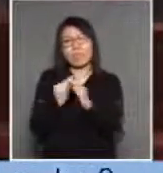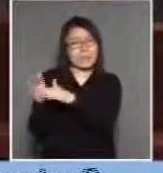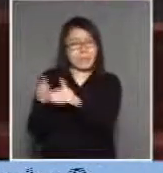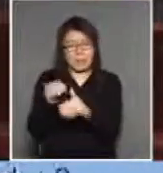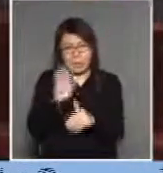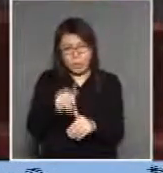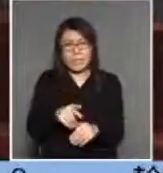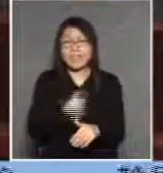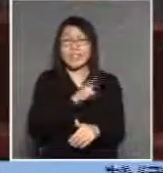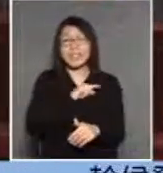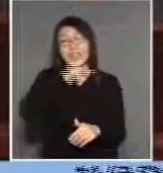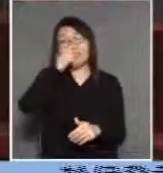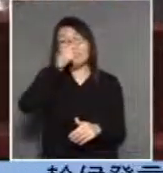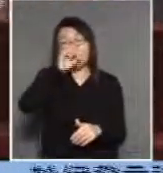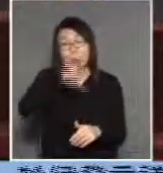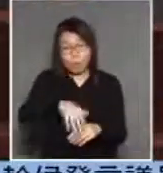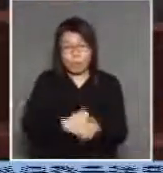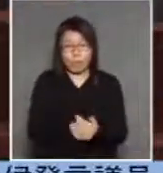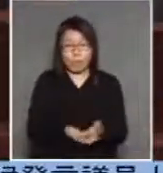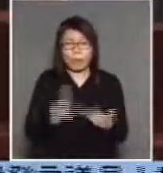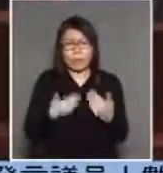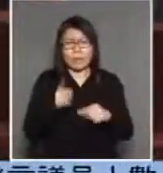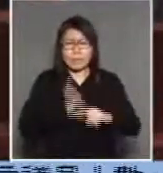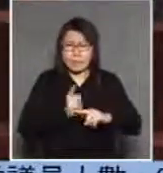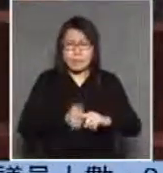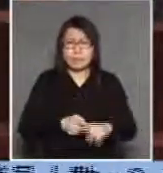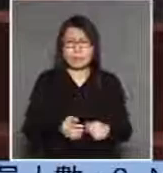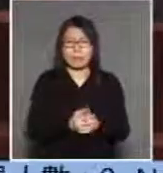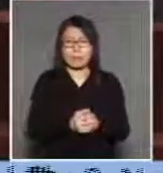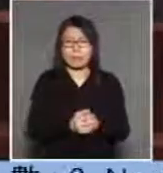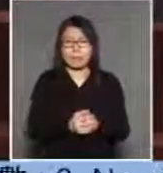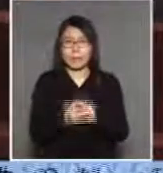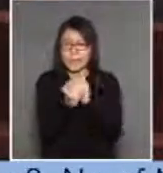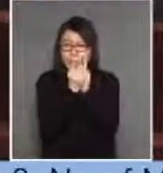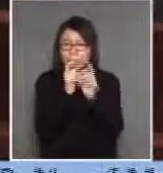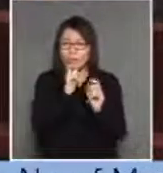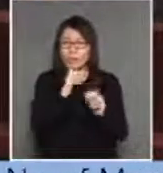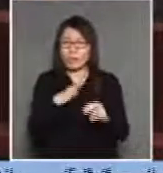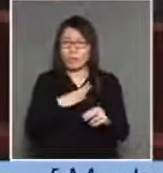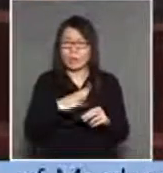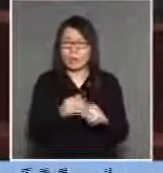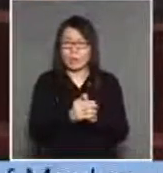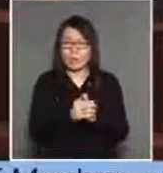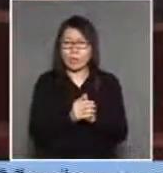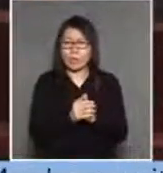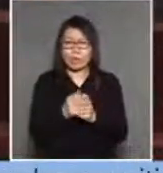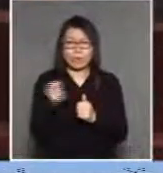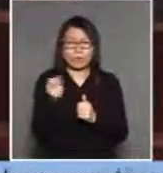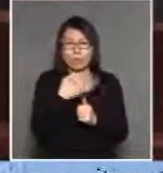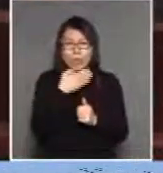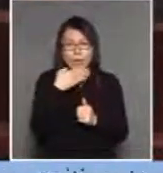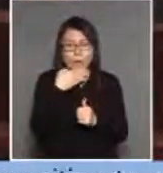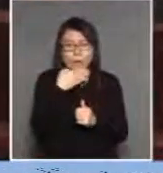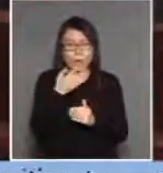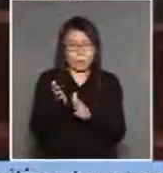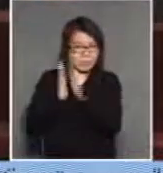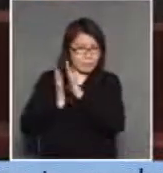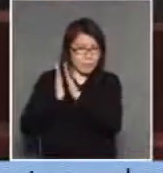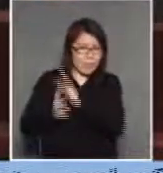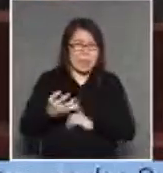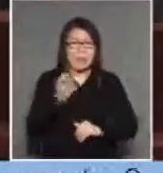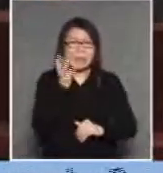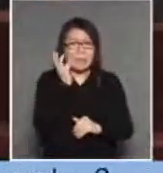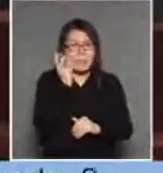days there was economic growth, and therefore you can brag about it. Now, but if